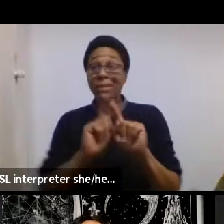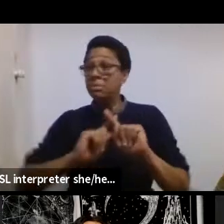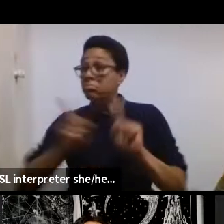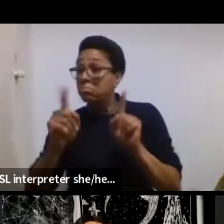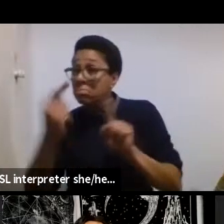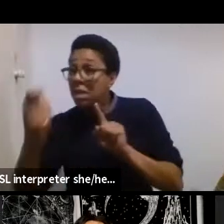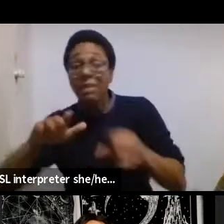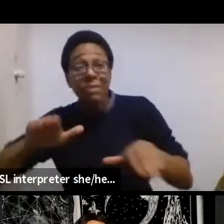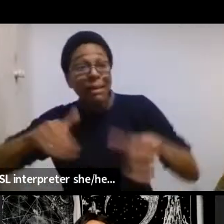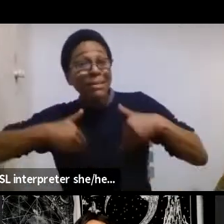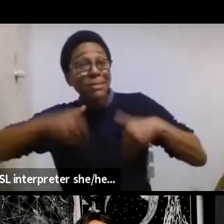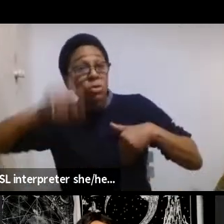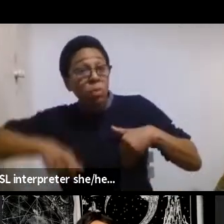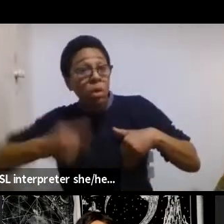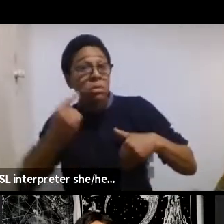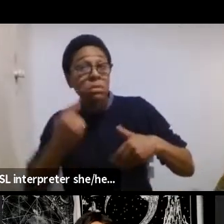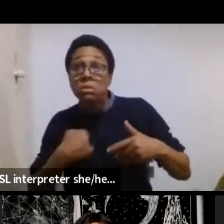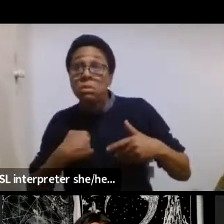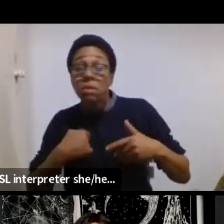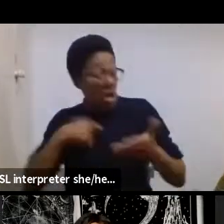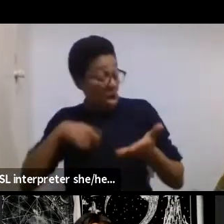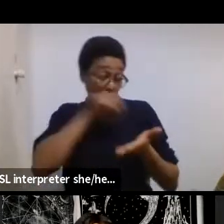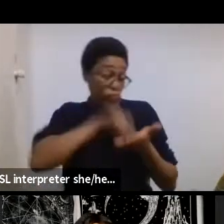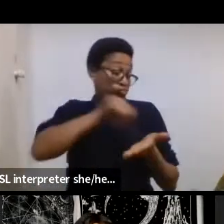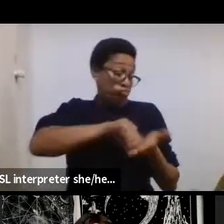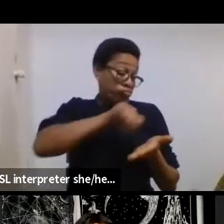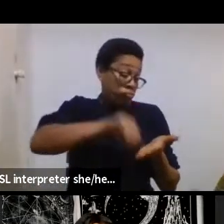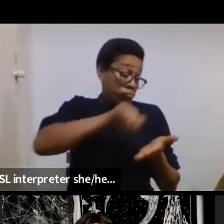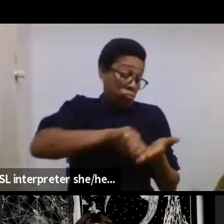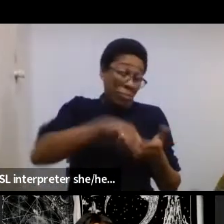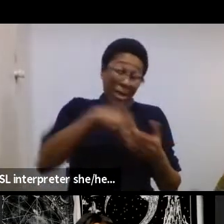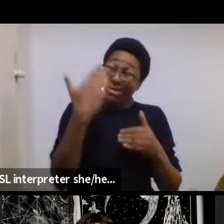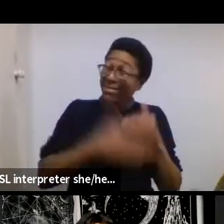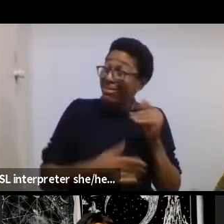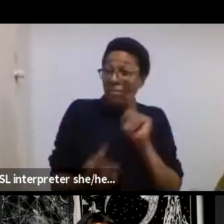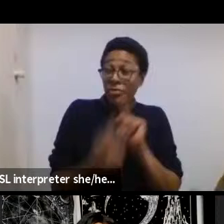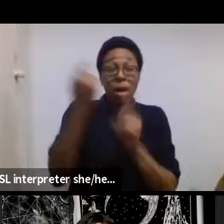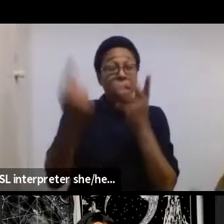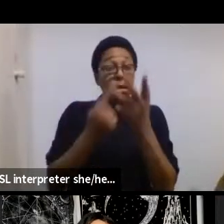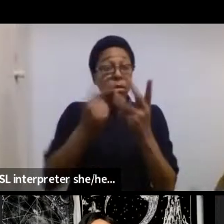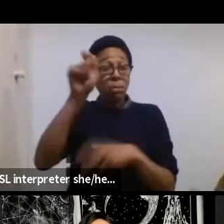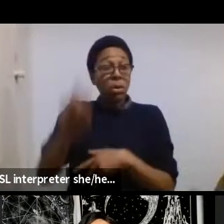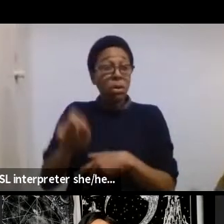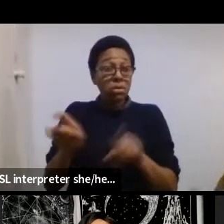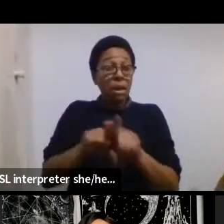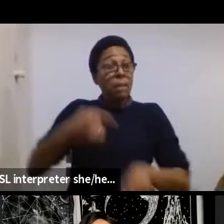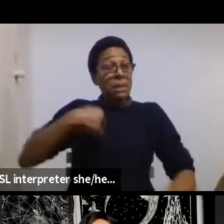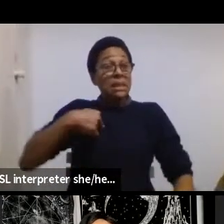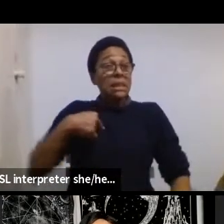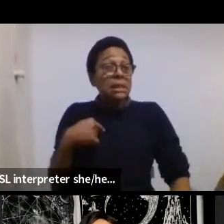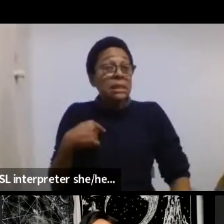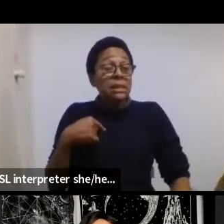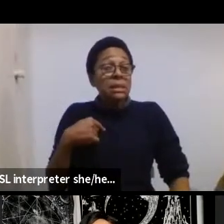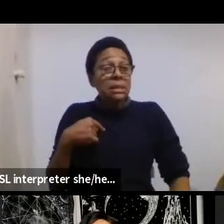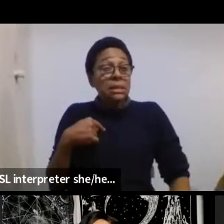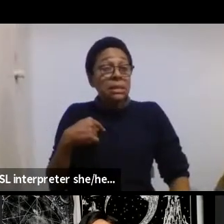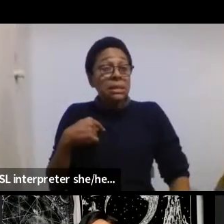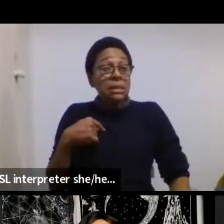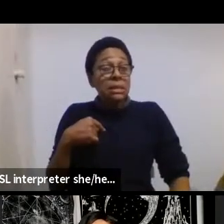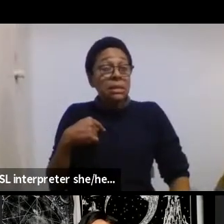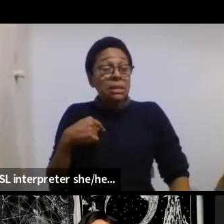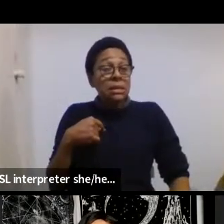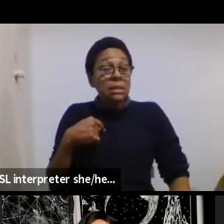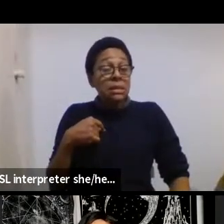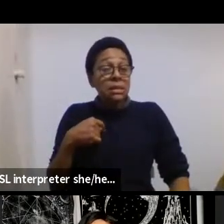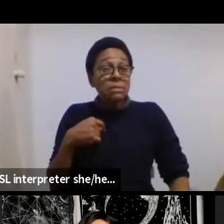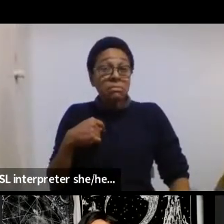book. I'd never met anyone that was ace. I was just writing. Well, it's writing